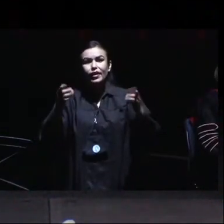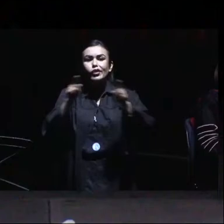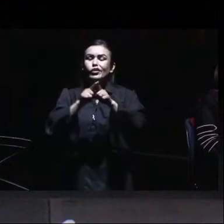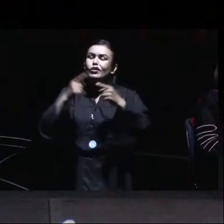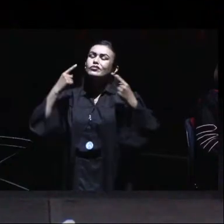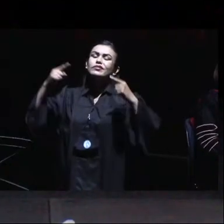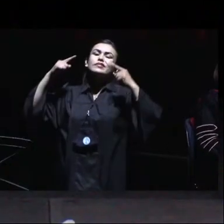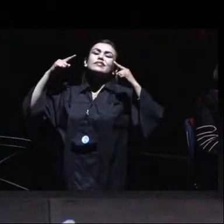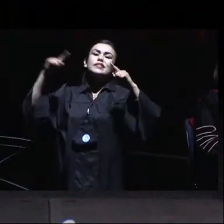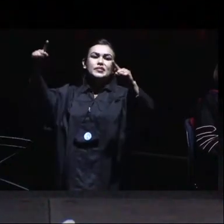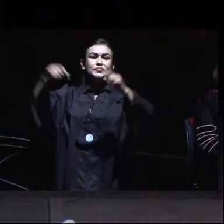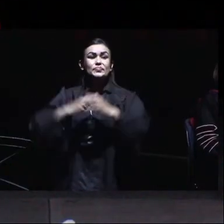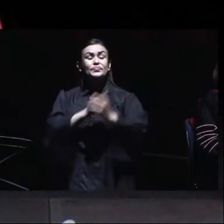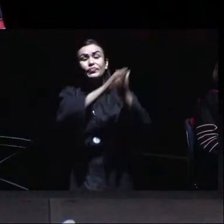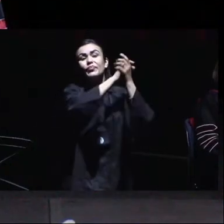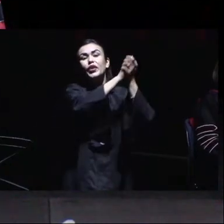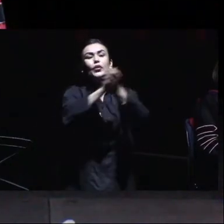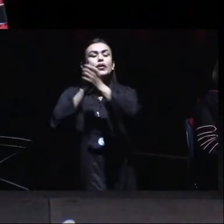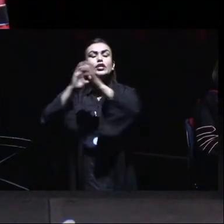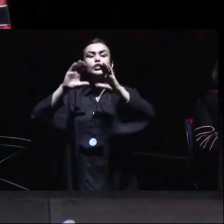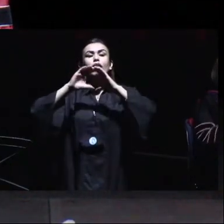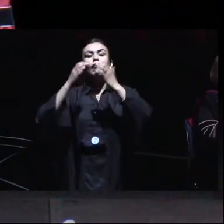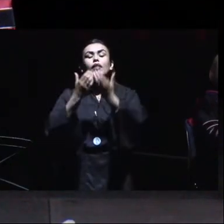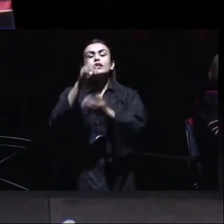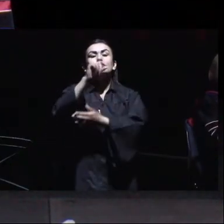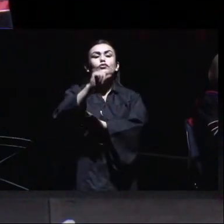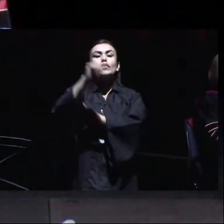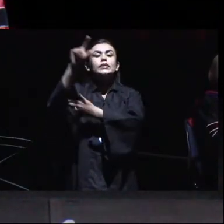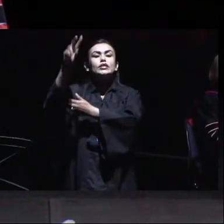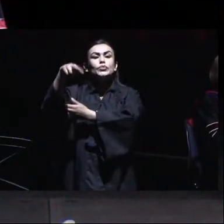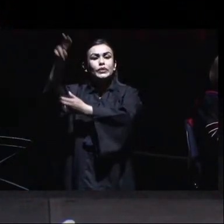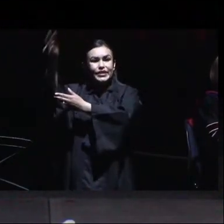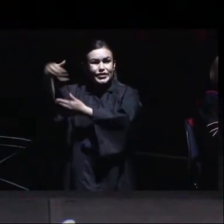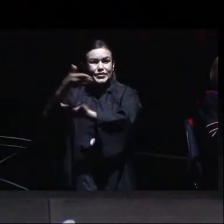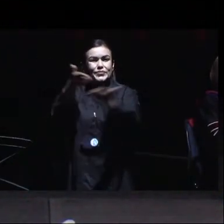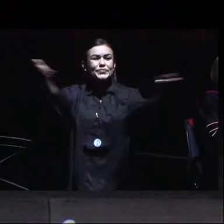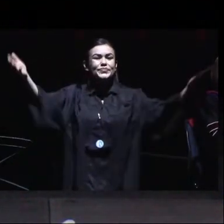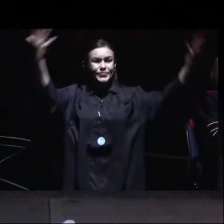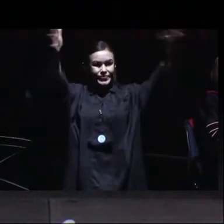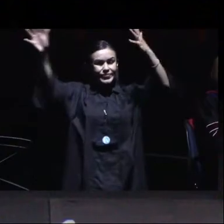éxito. Congratulations, class of 2022.